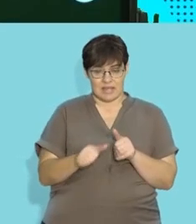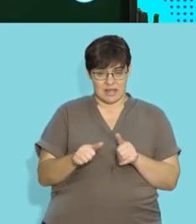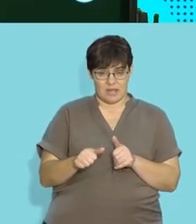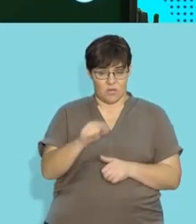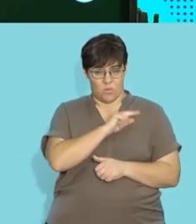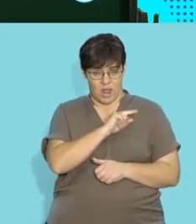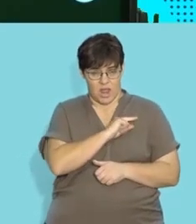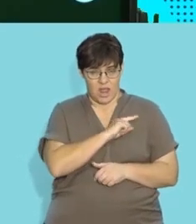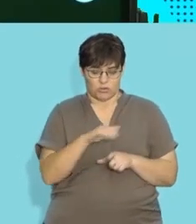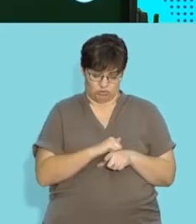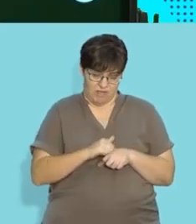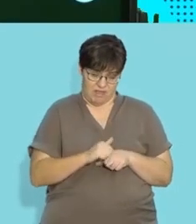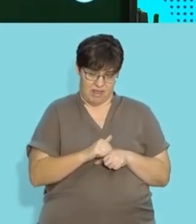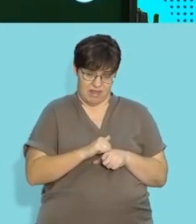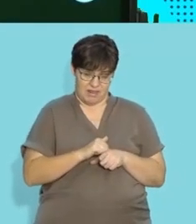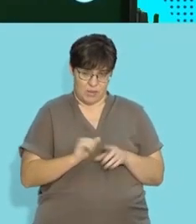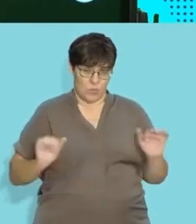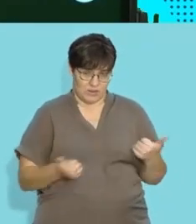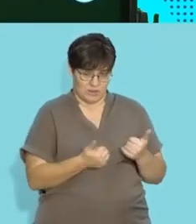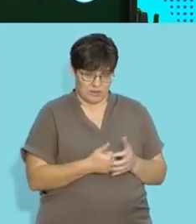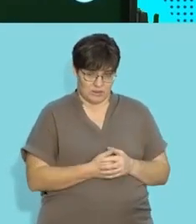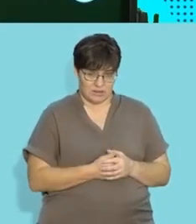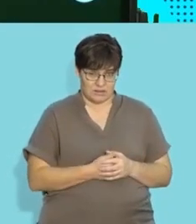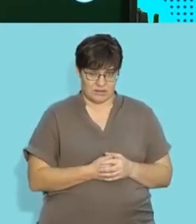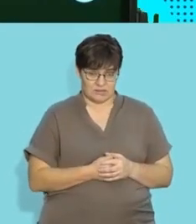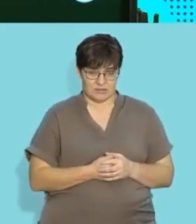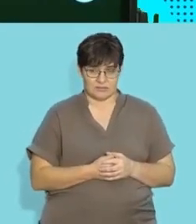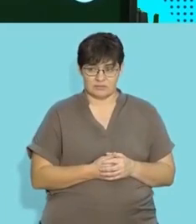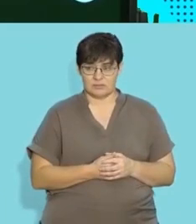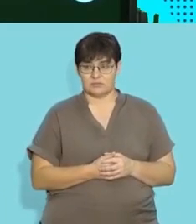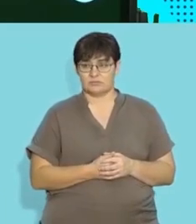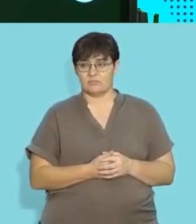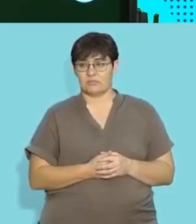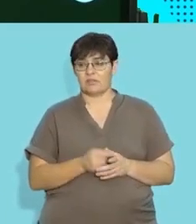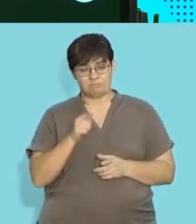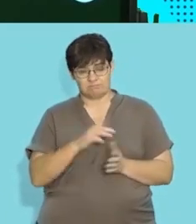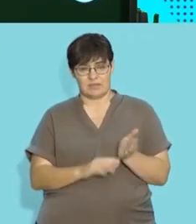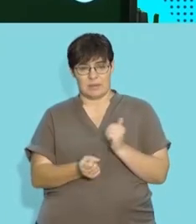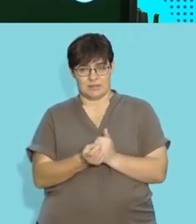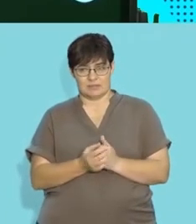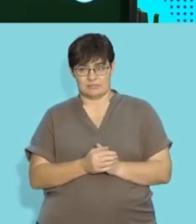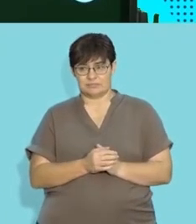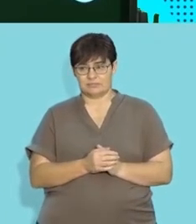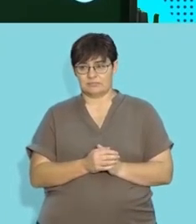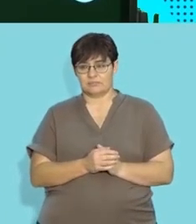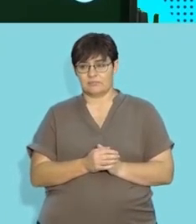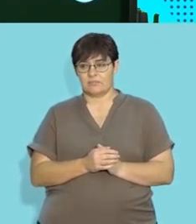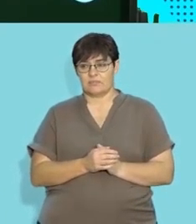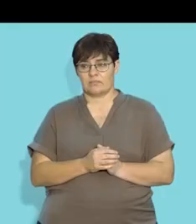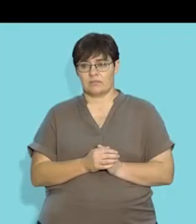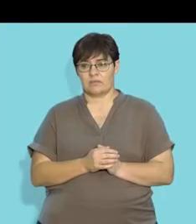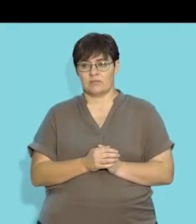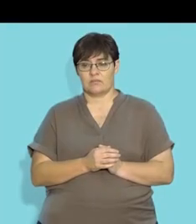getting better because of training better. Are we together? As swimmers, this is what is happening. It might be one of the